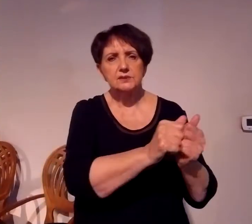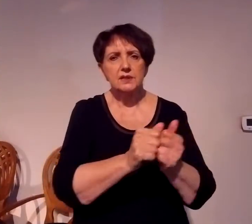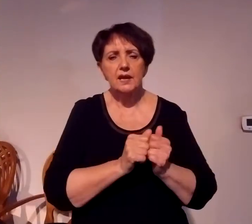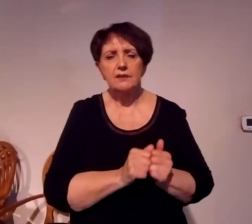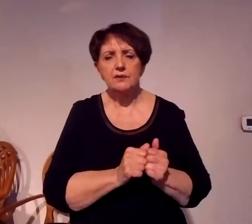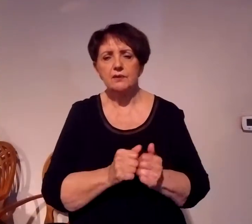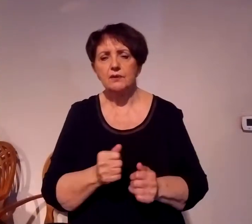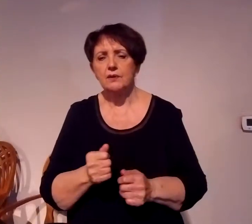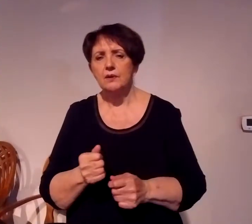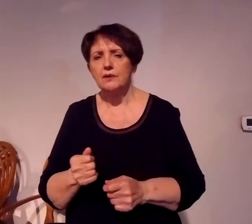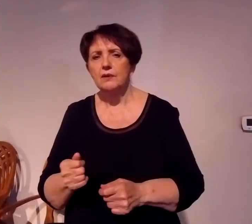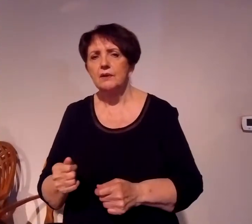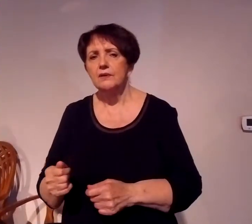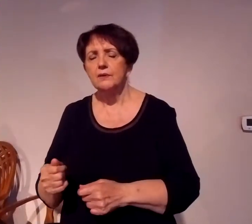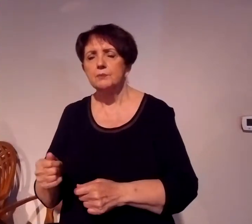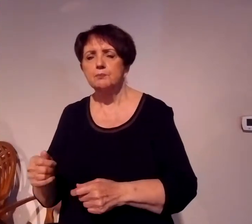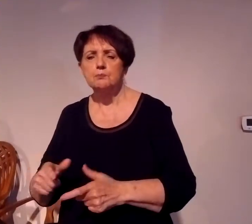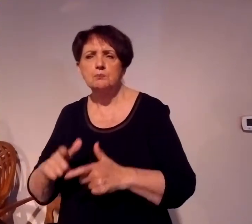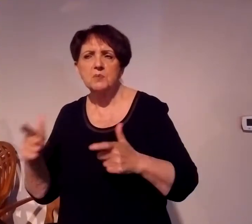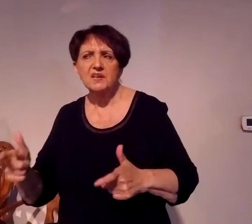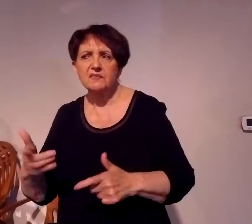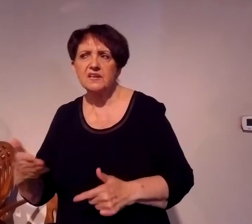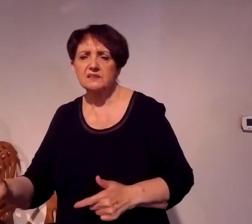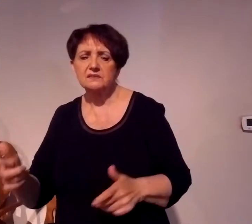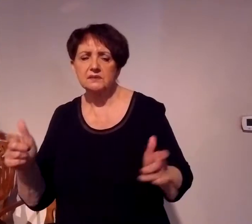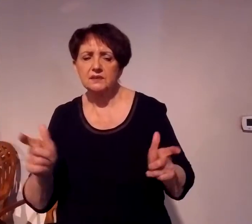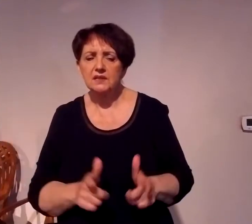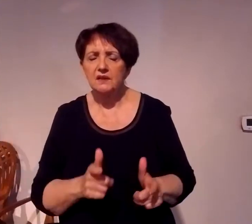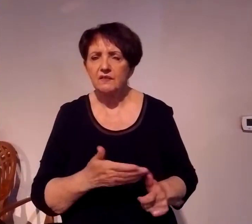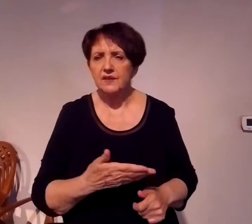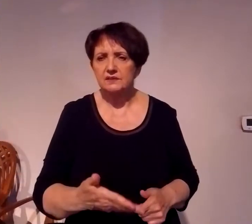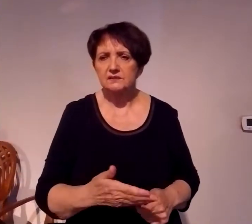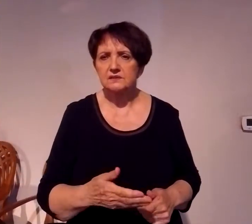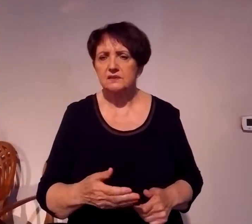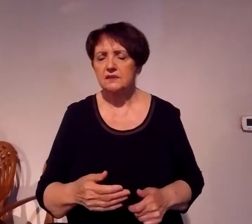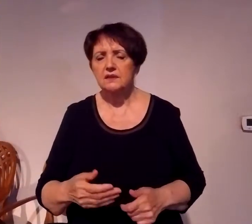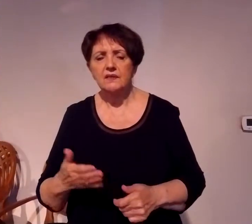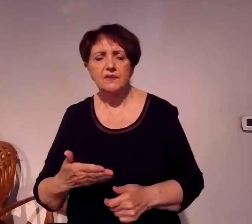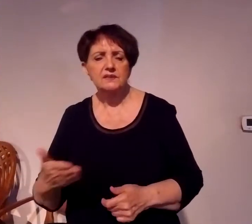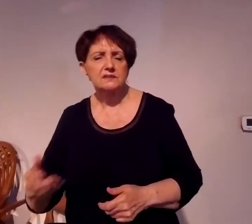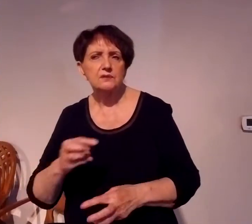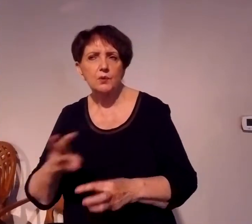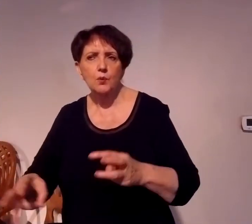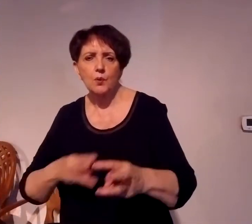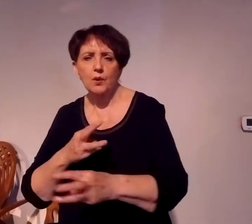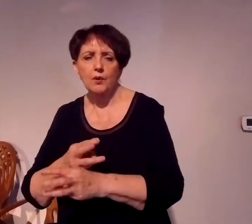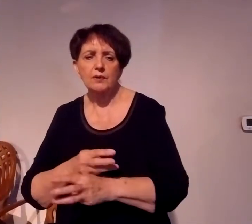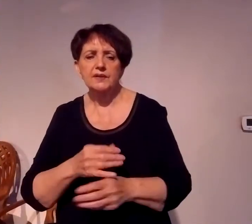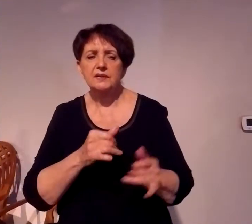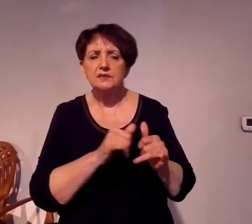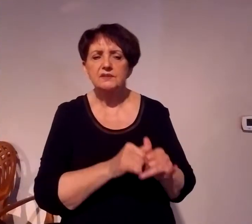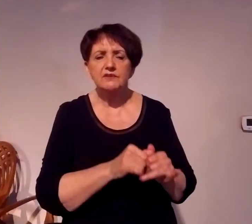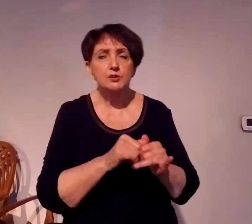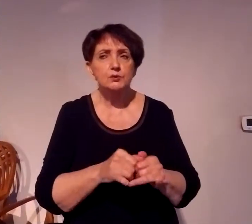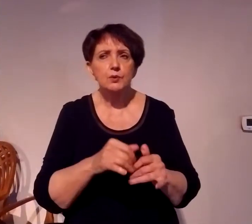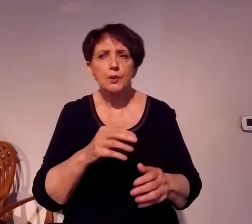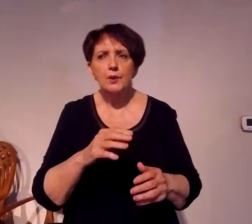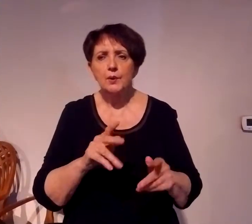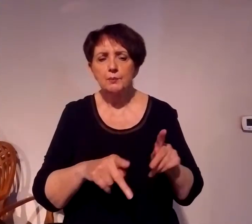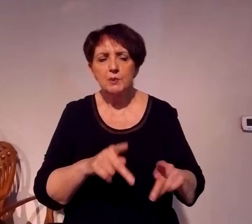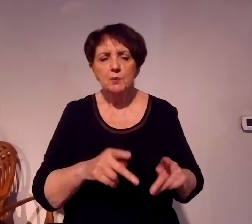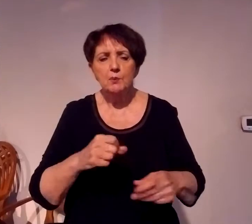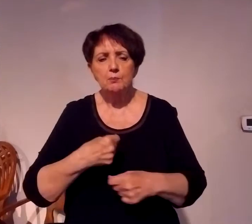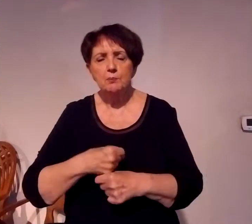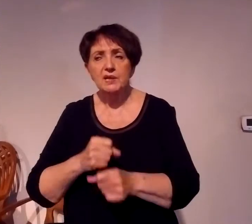yes to us, to big stuff, little stuff, individual stuff around the world, individual people who are making massive